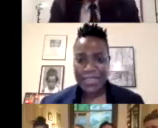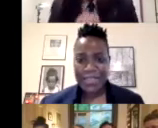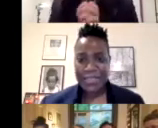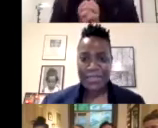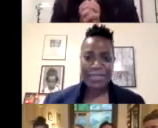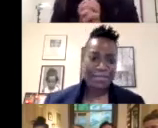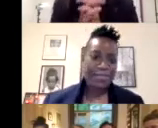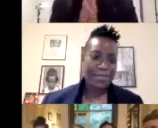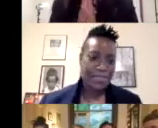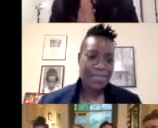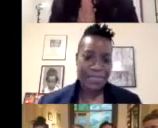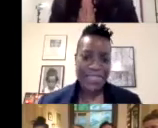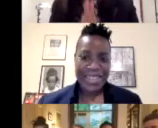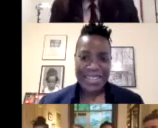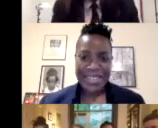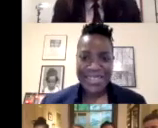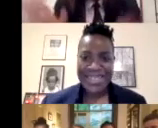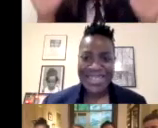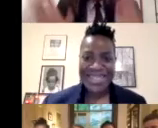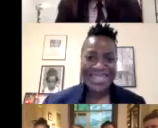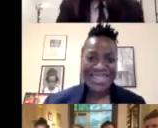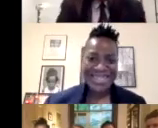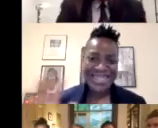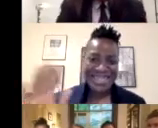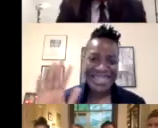thank you all so much really profoundly